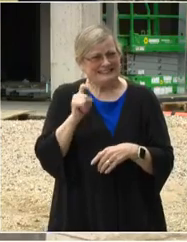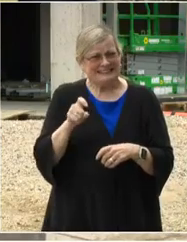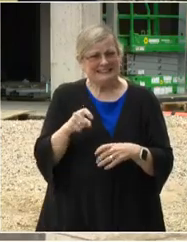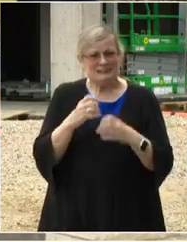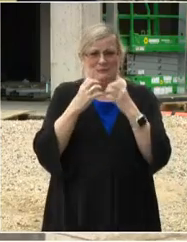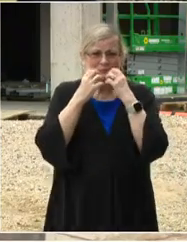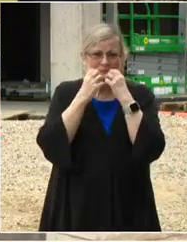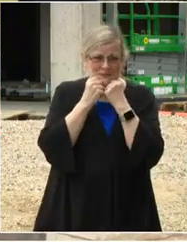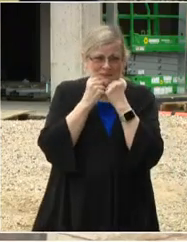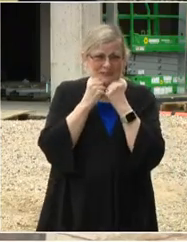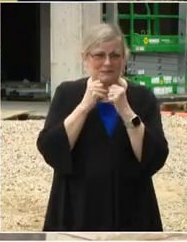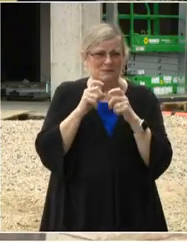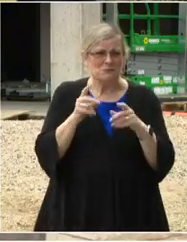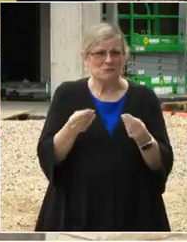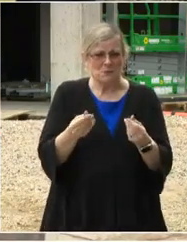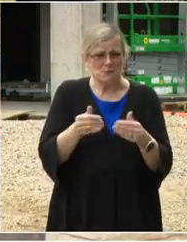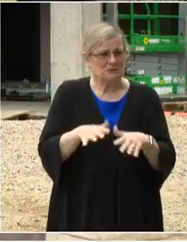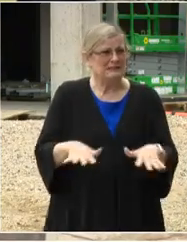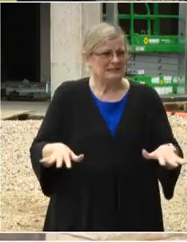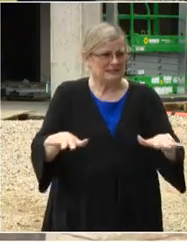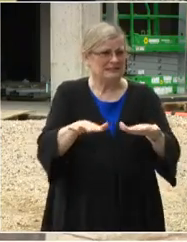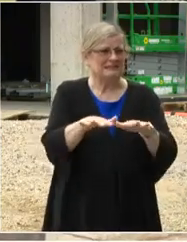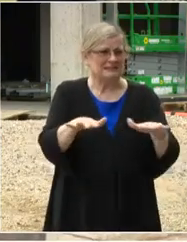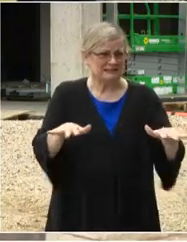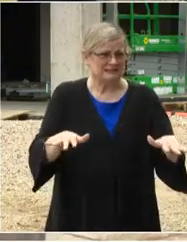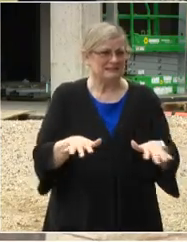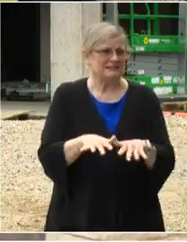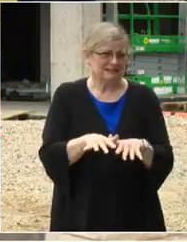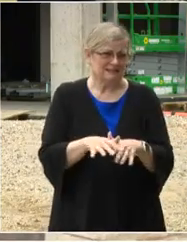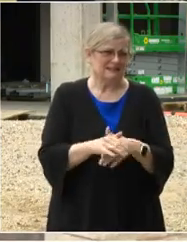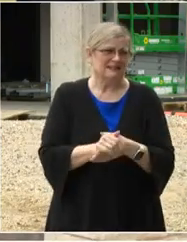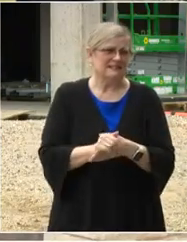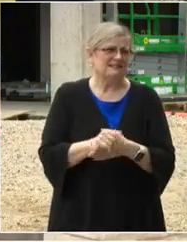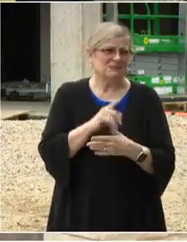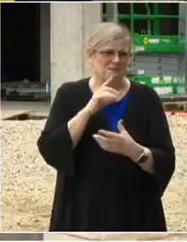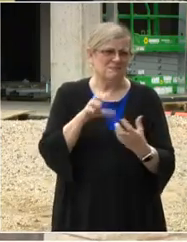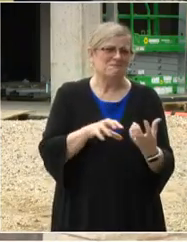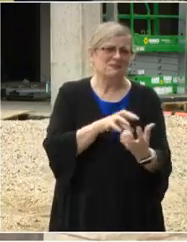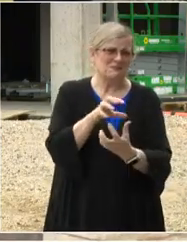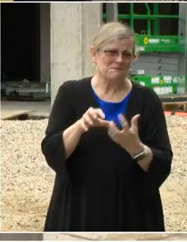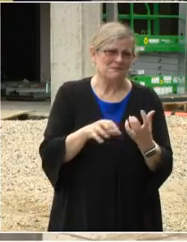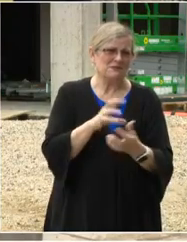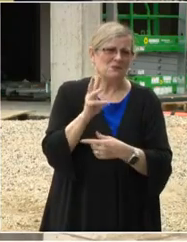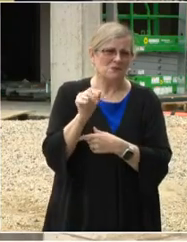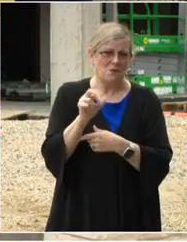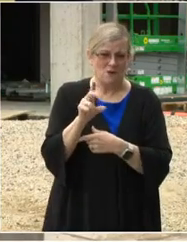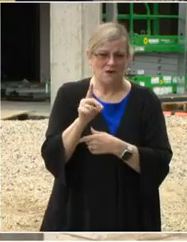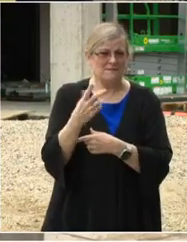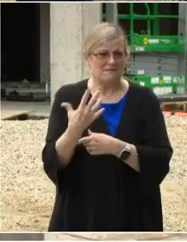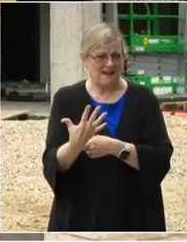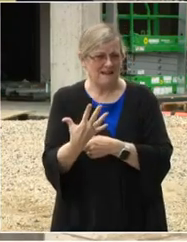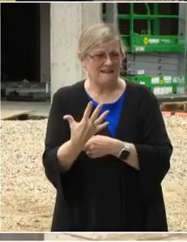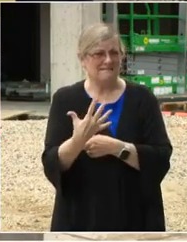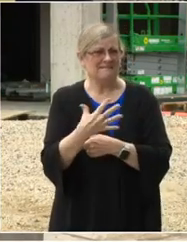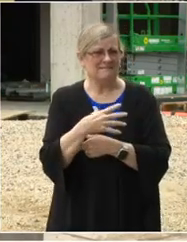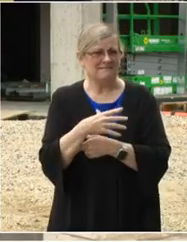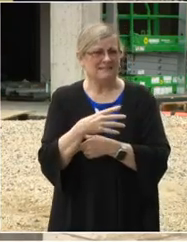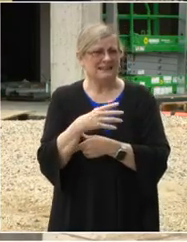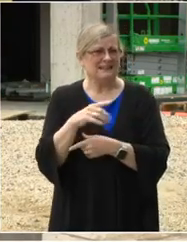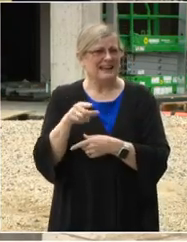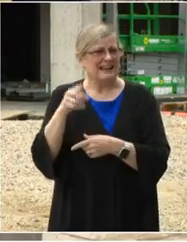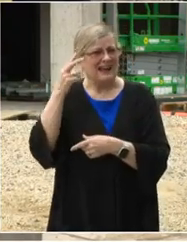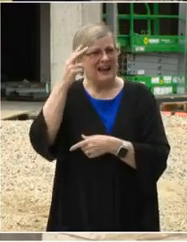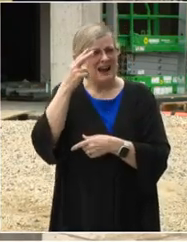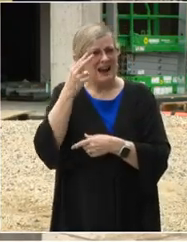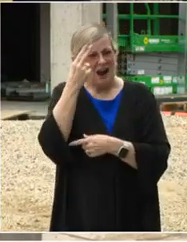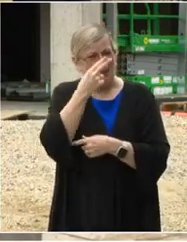there for those residents. So it is a mix across wards. In Ward 5, it's on Hawaii Avenue. It's 70 net new